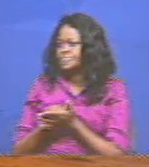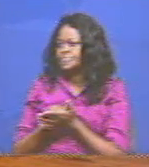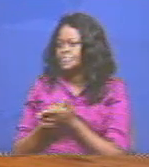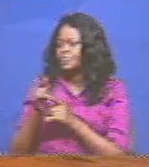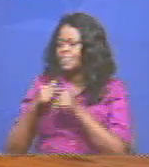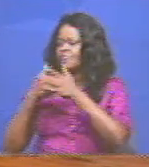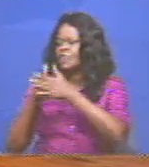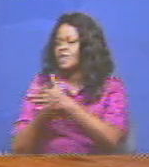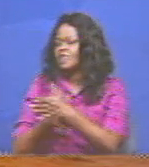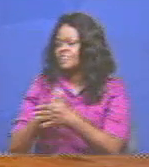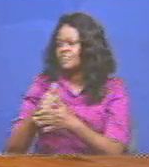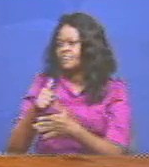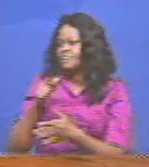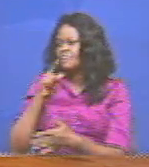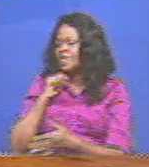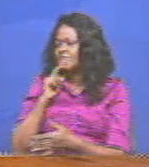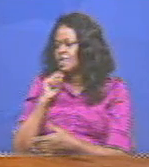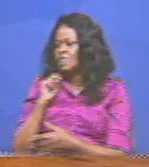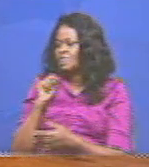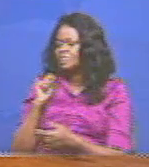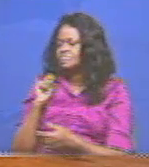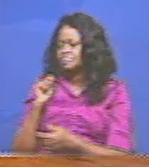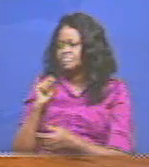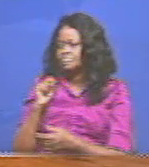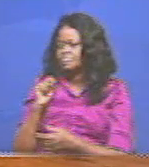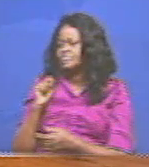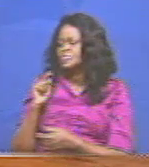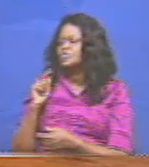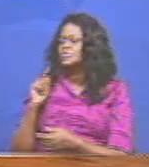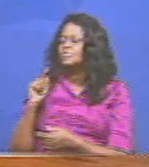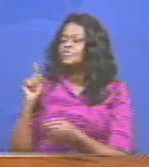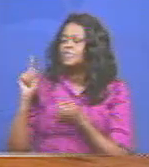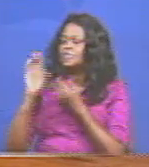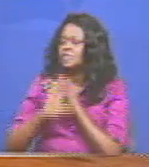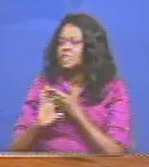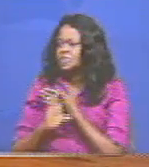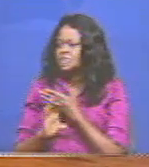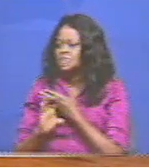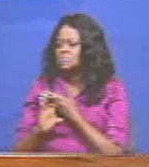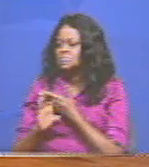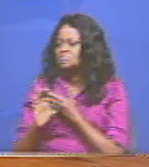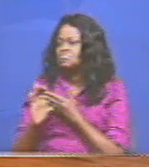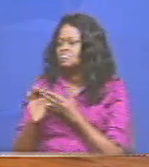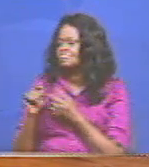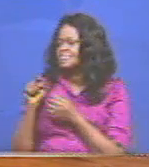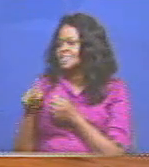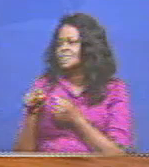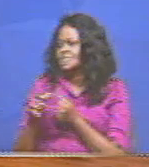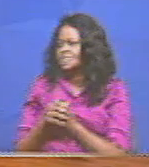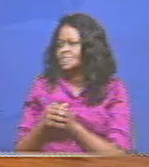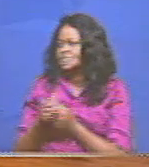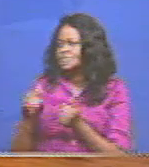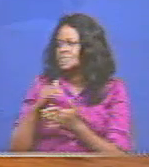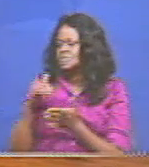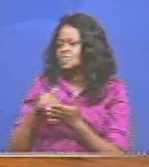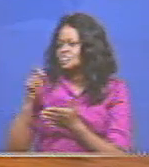founding father of this country, mm-hmm. the Jomo Kenyatta, mm-hmm. The keeping of the central region